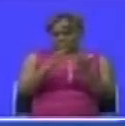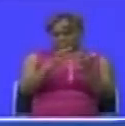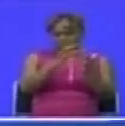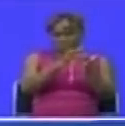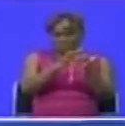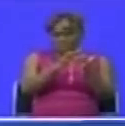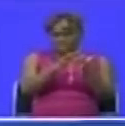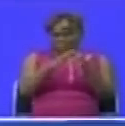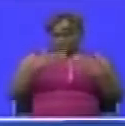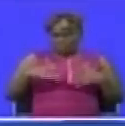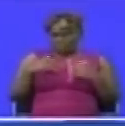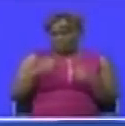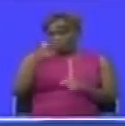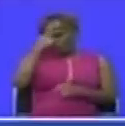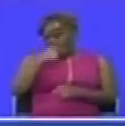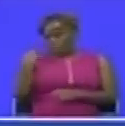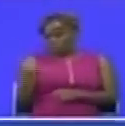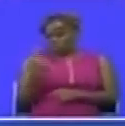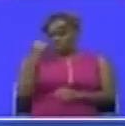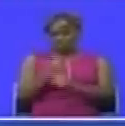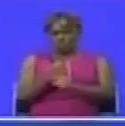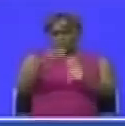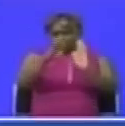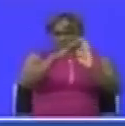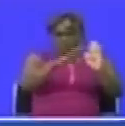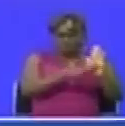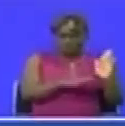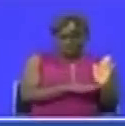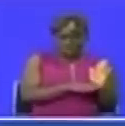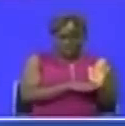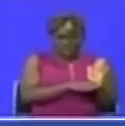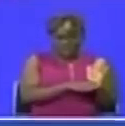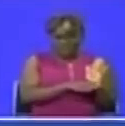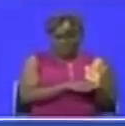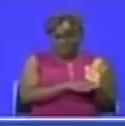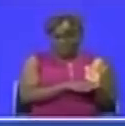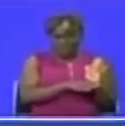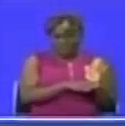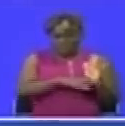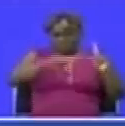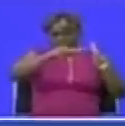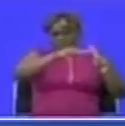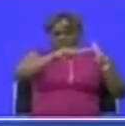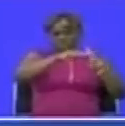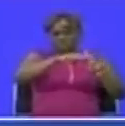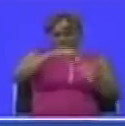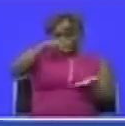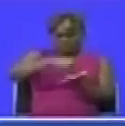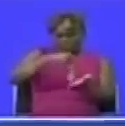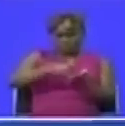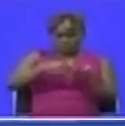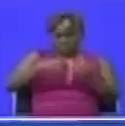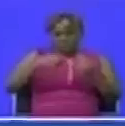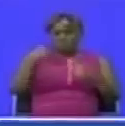inafanywa ni watu visually impaired. The program is among the many endeavors made by the institution to positively engage people living with